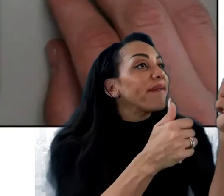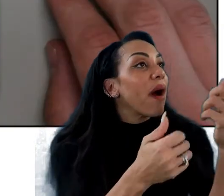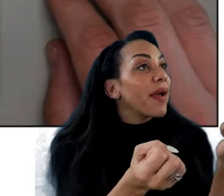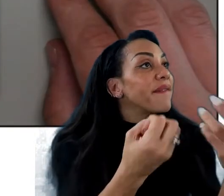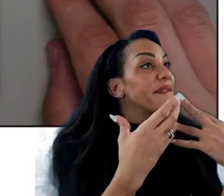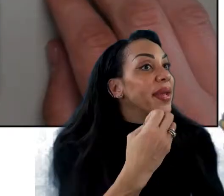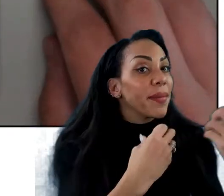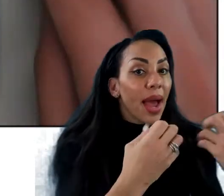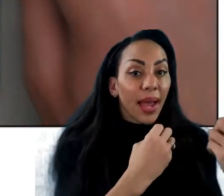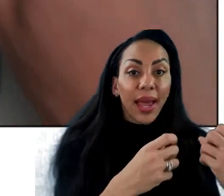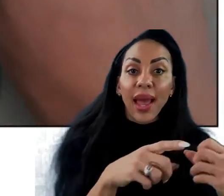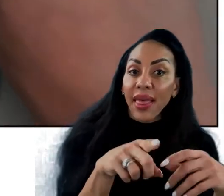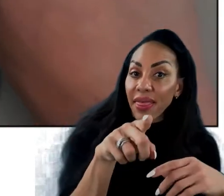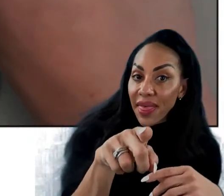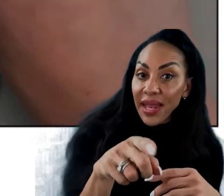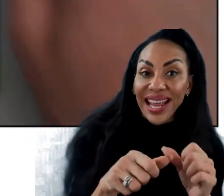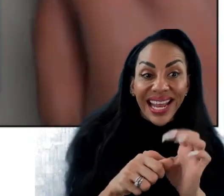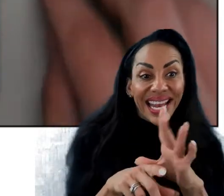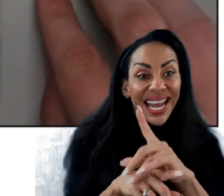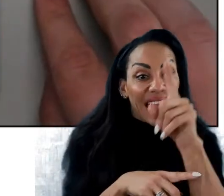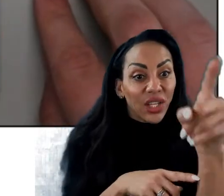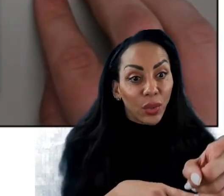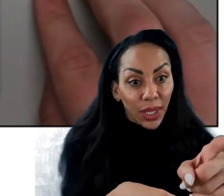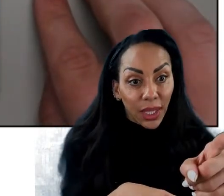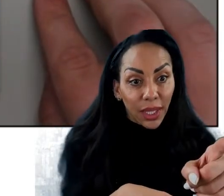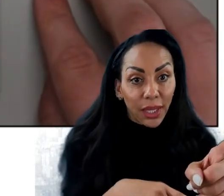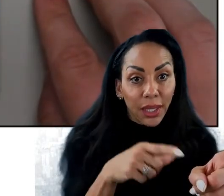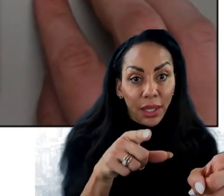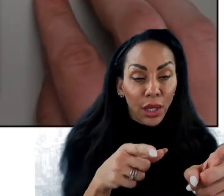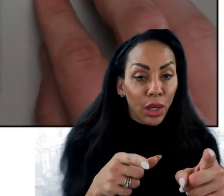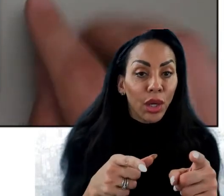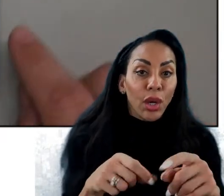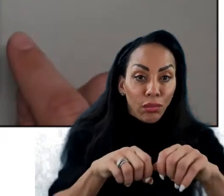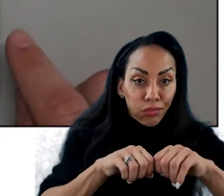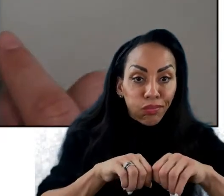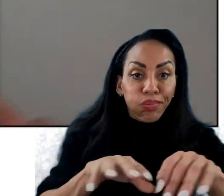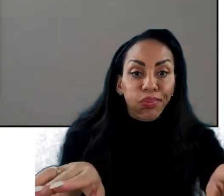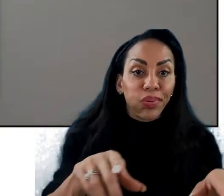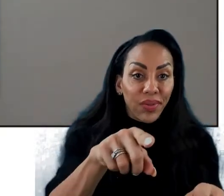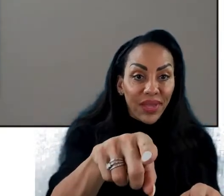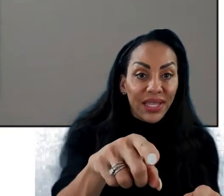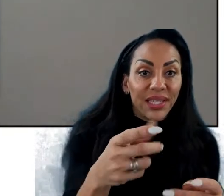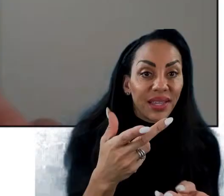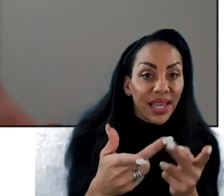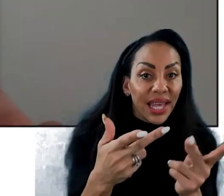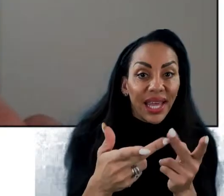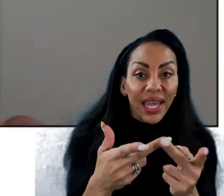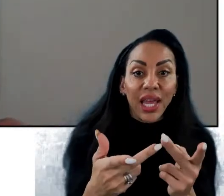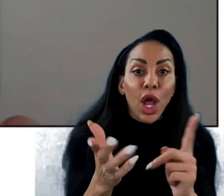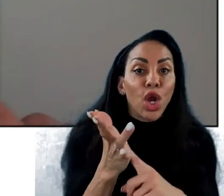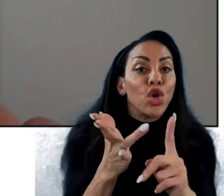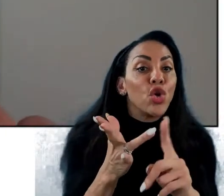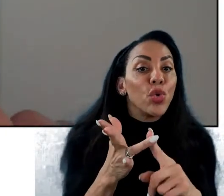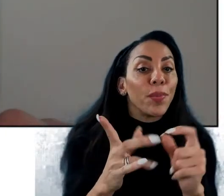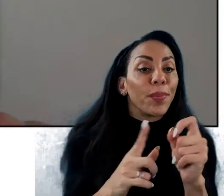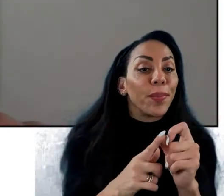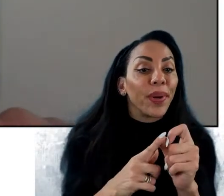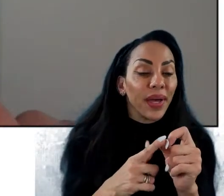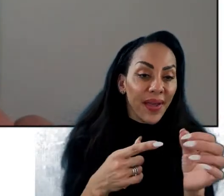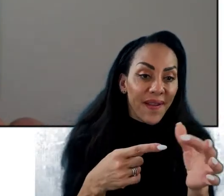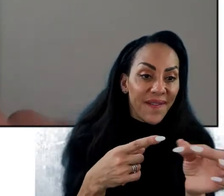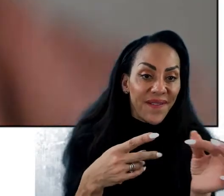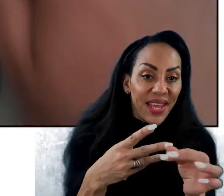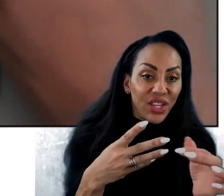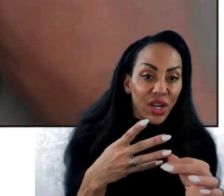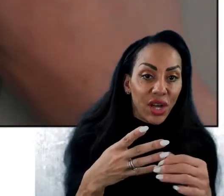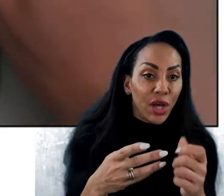up, from literally the next week, bringing out the looper feature, which everyone had been asking for. So this is basically a way of recording a